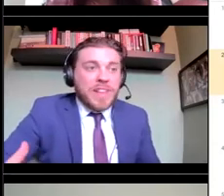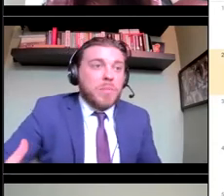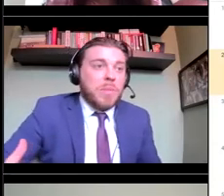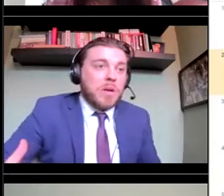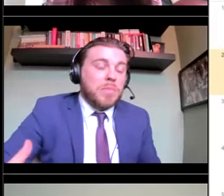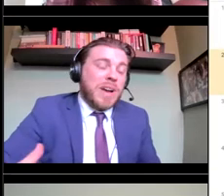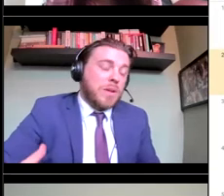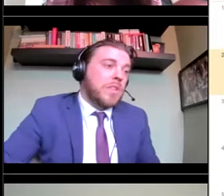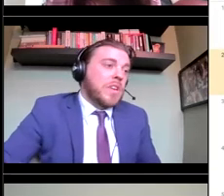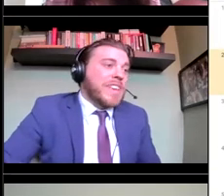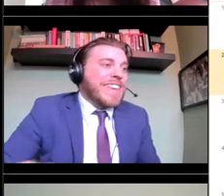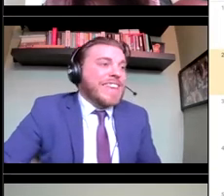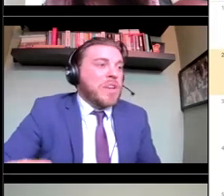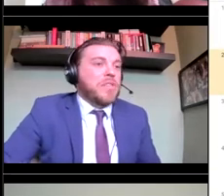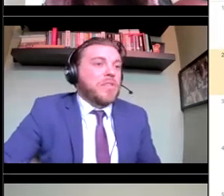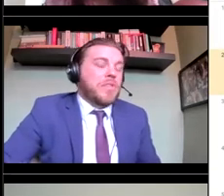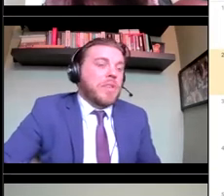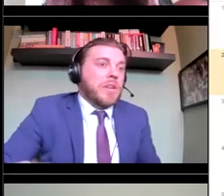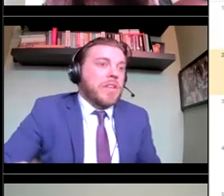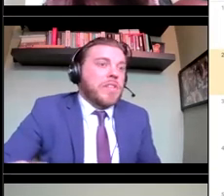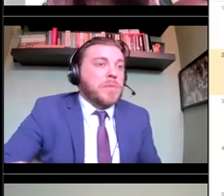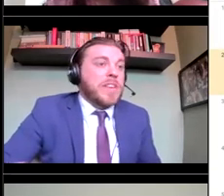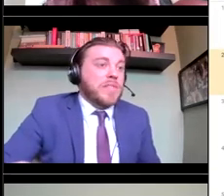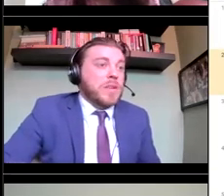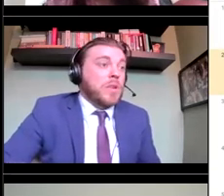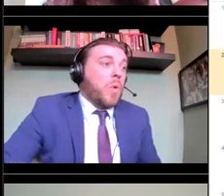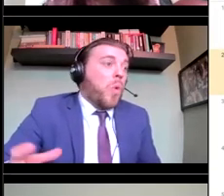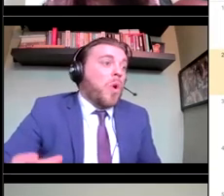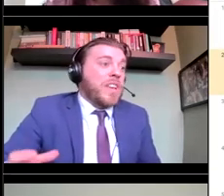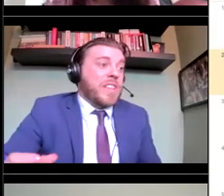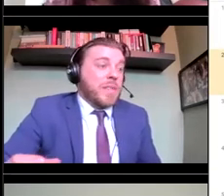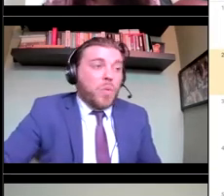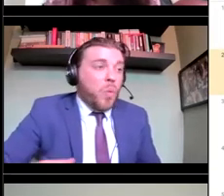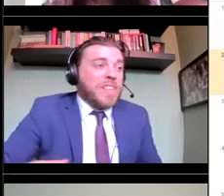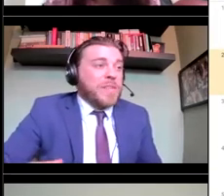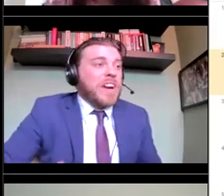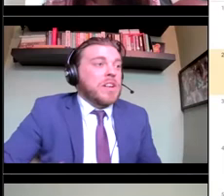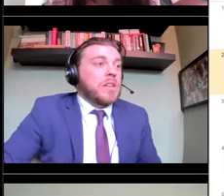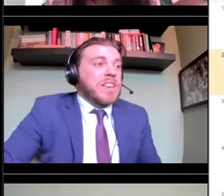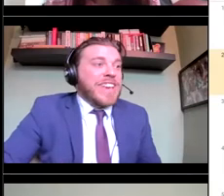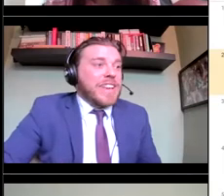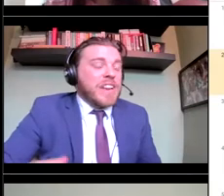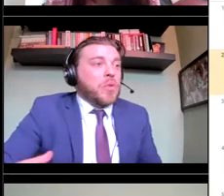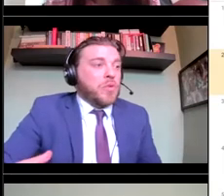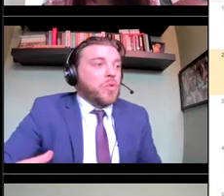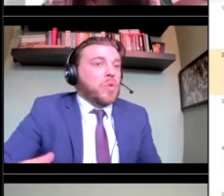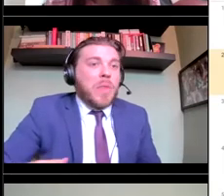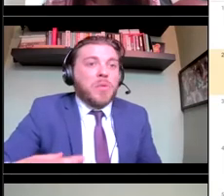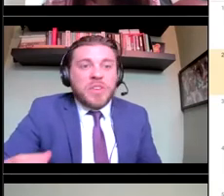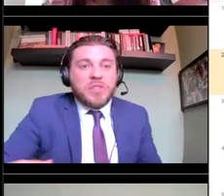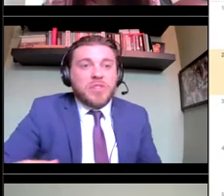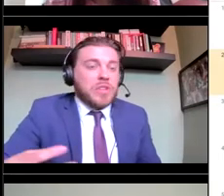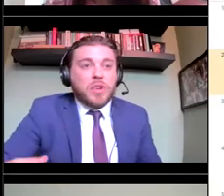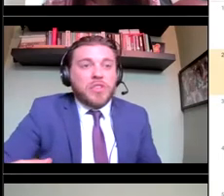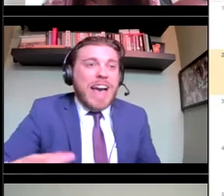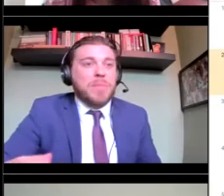you're sat on panels, key questions are to be raised around what is the pattern in our school? And those